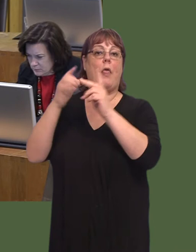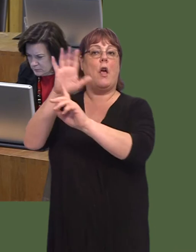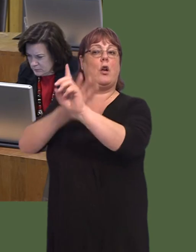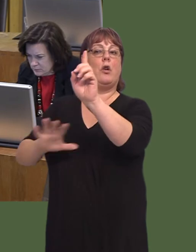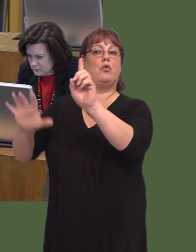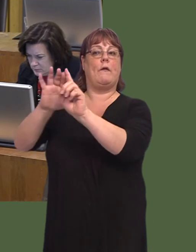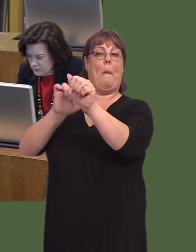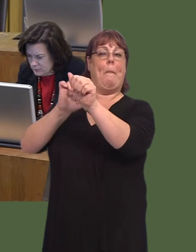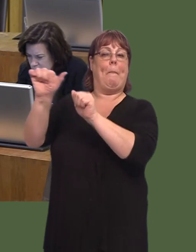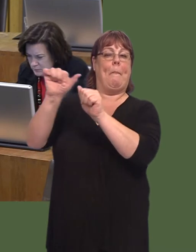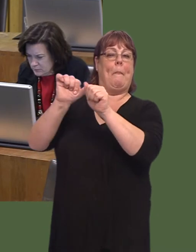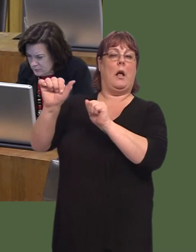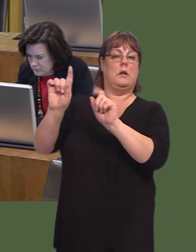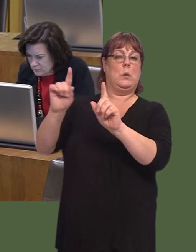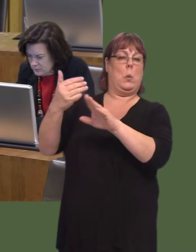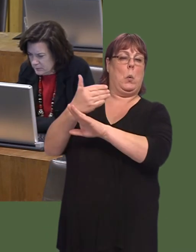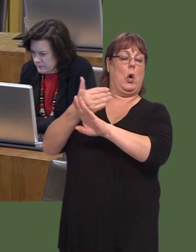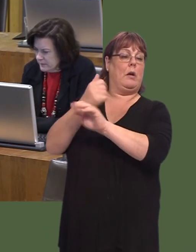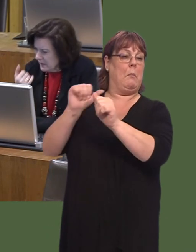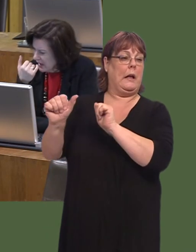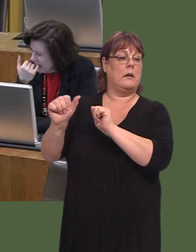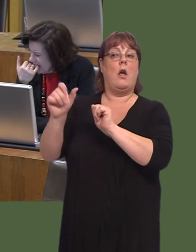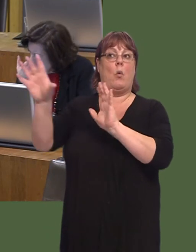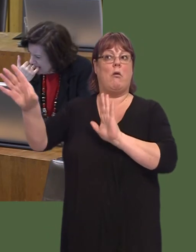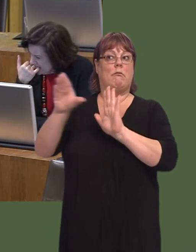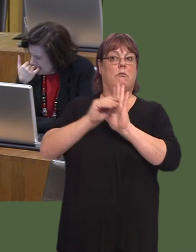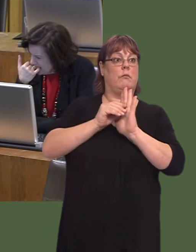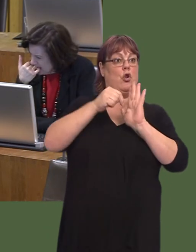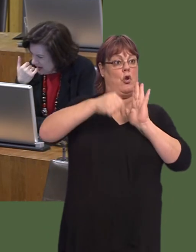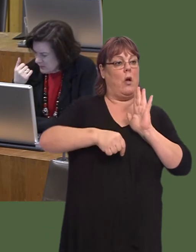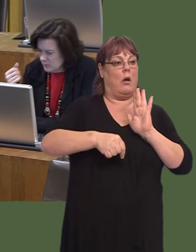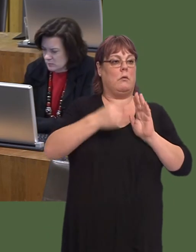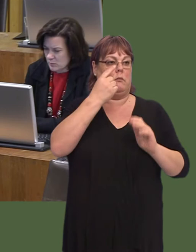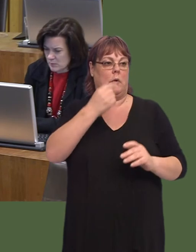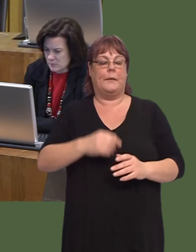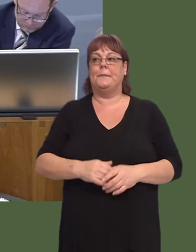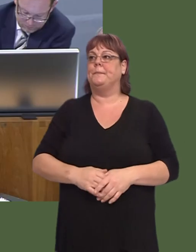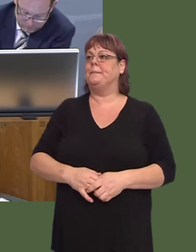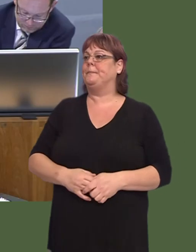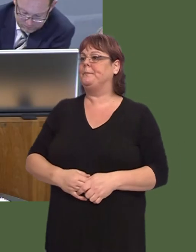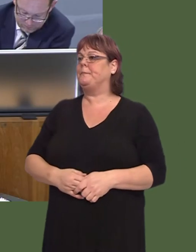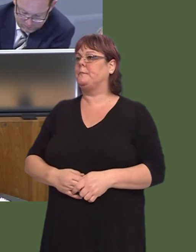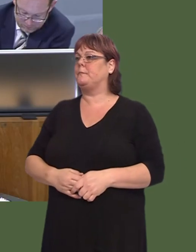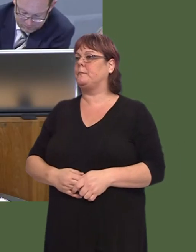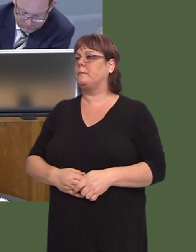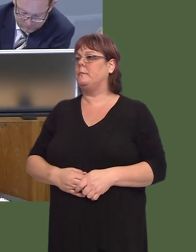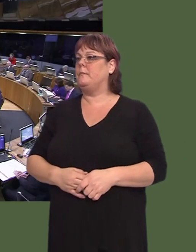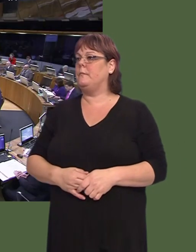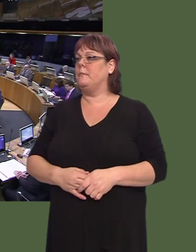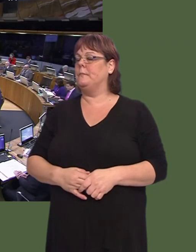order to see what the best practice is will form an important part of feeding into to what we will then look to do in Wales. Sian